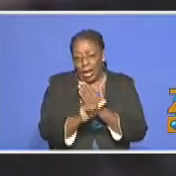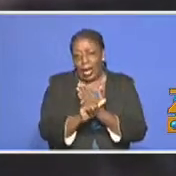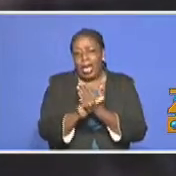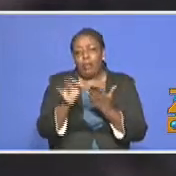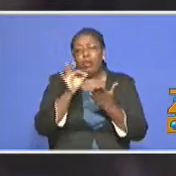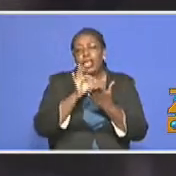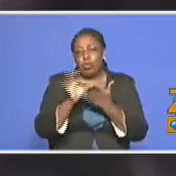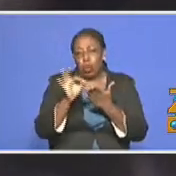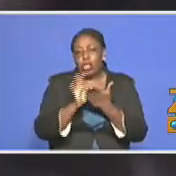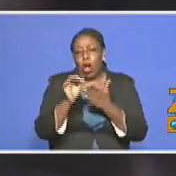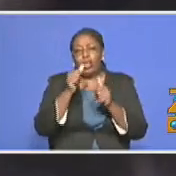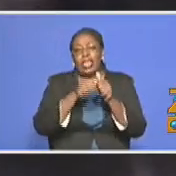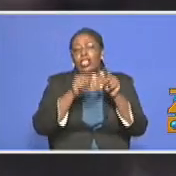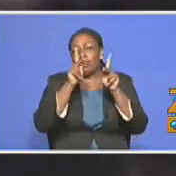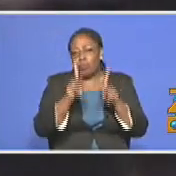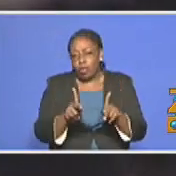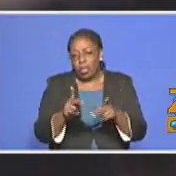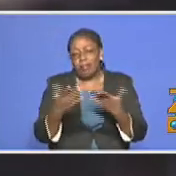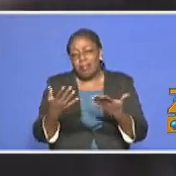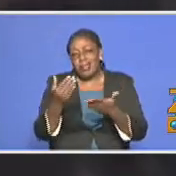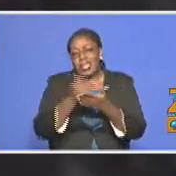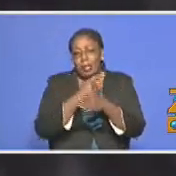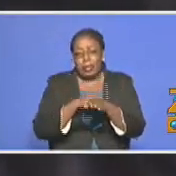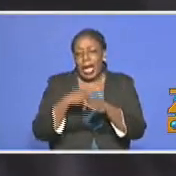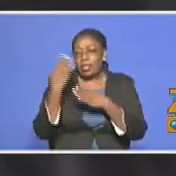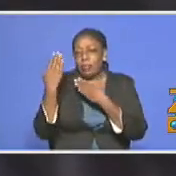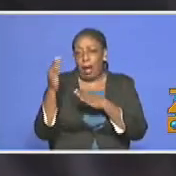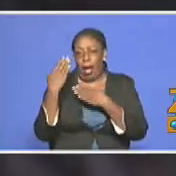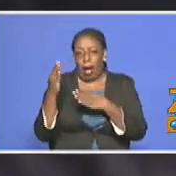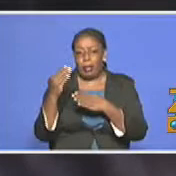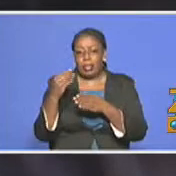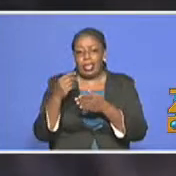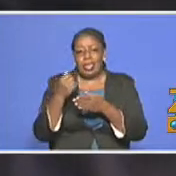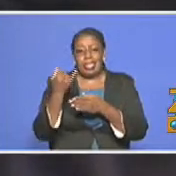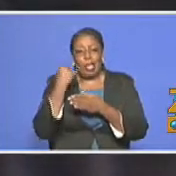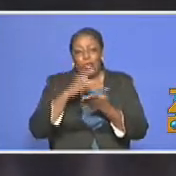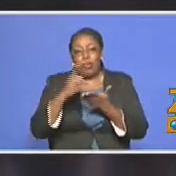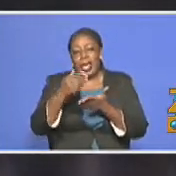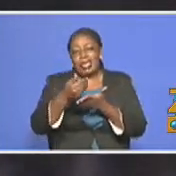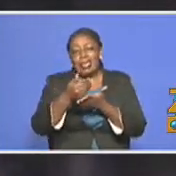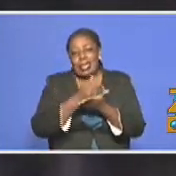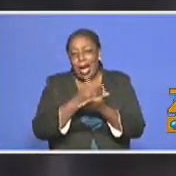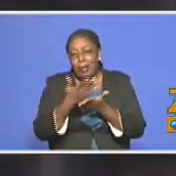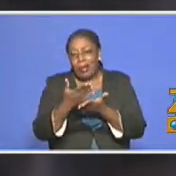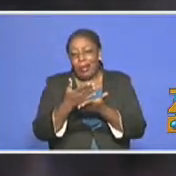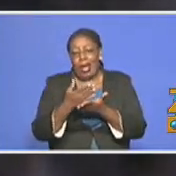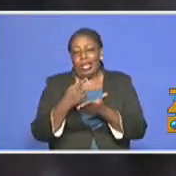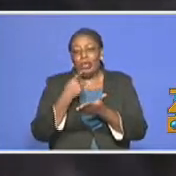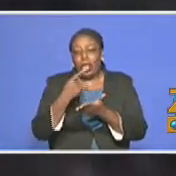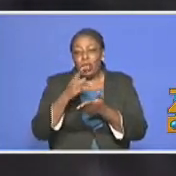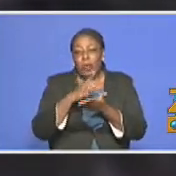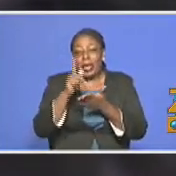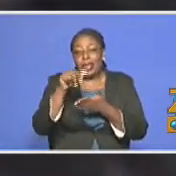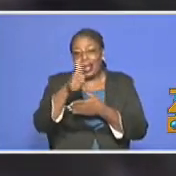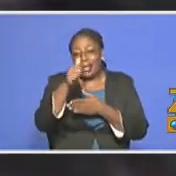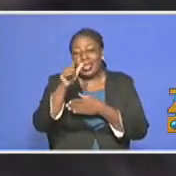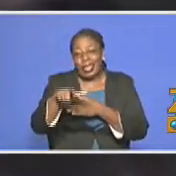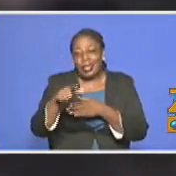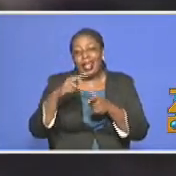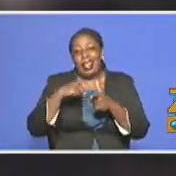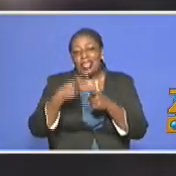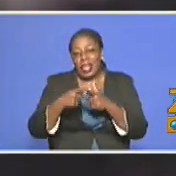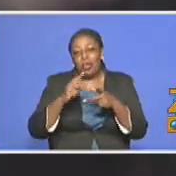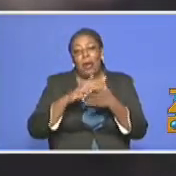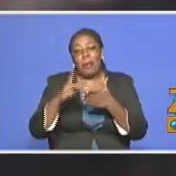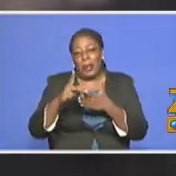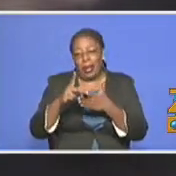everyone. Because, you know, obviously and oftentimes in the Bahamas, if you pay some and you tell others you're going to pay them, it becomes a problem.